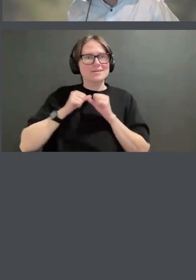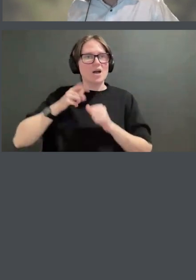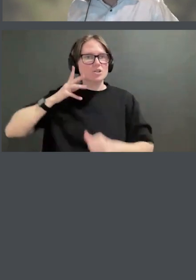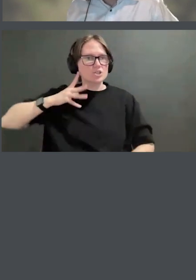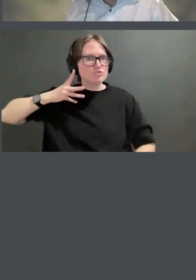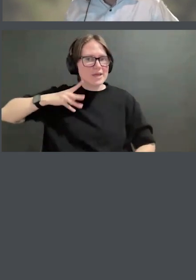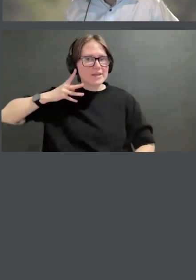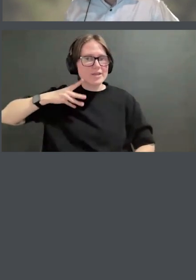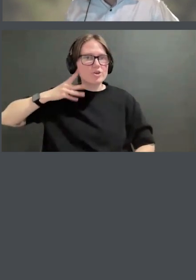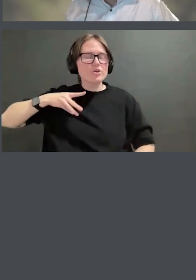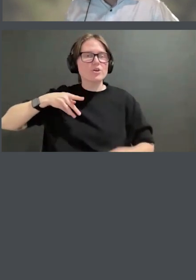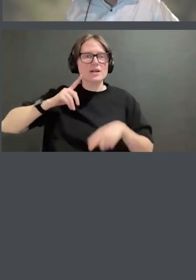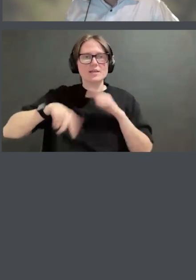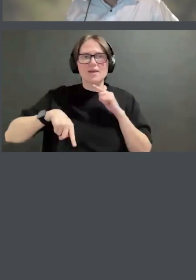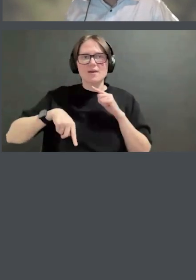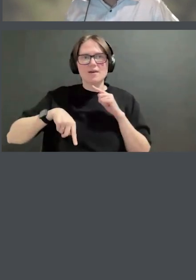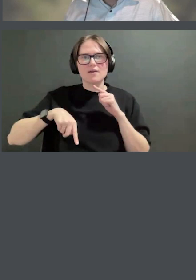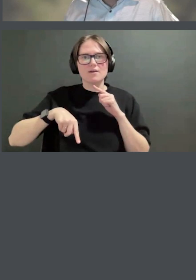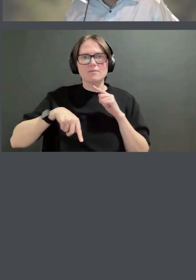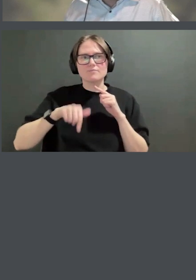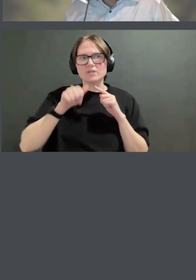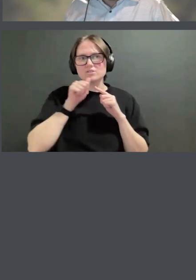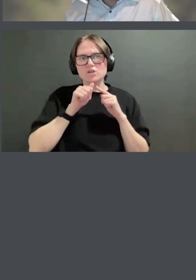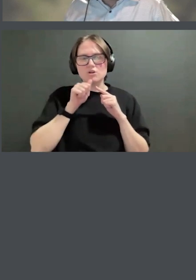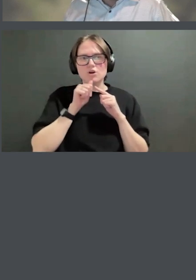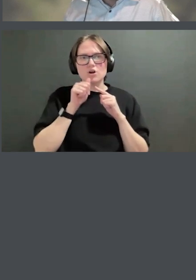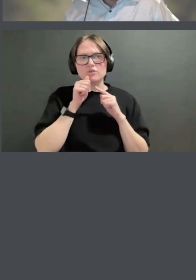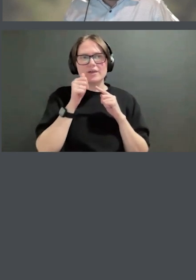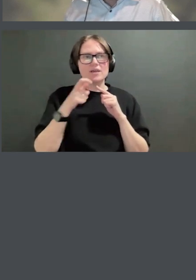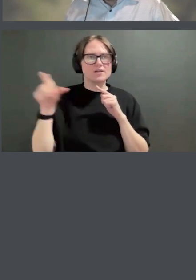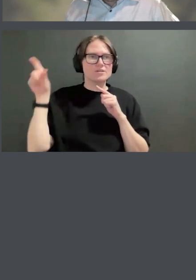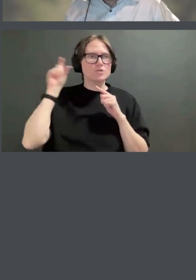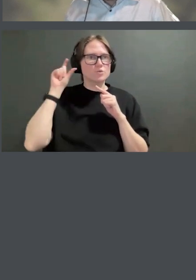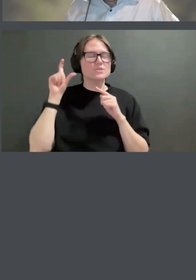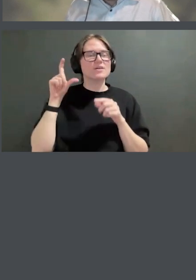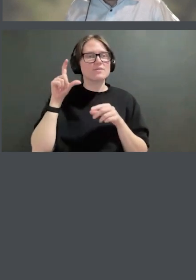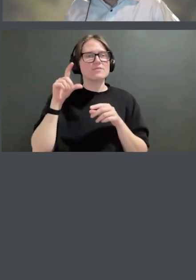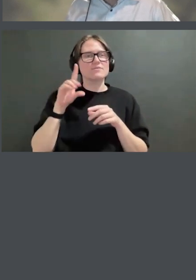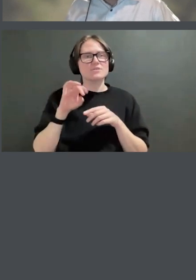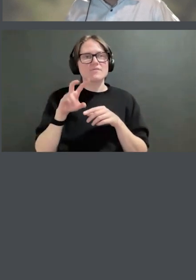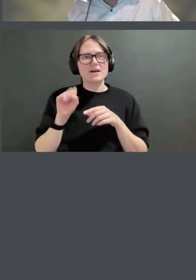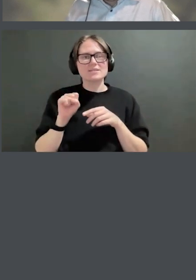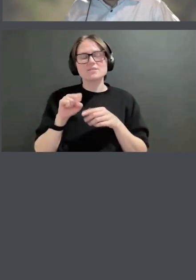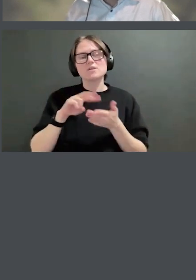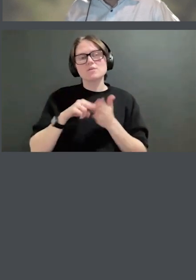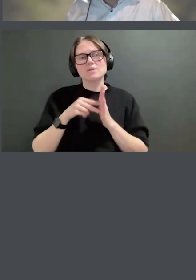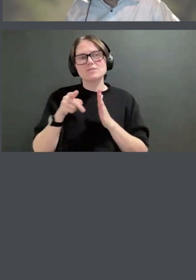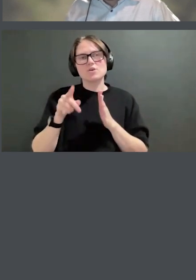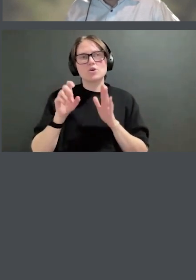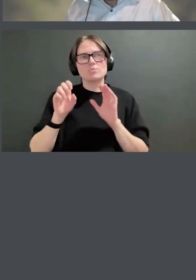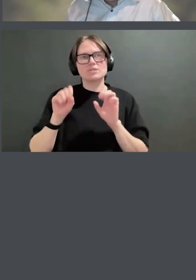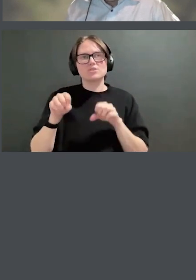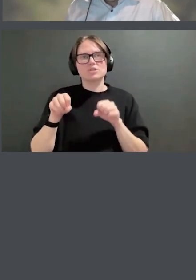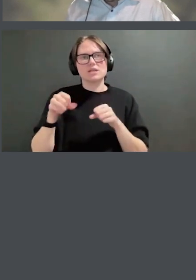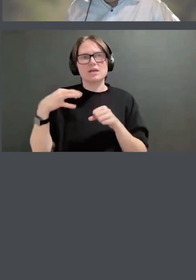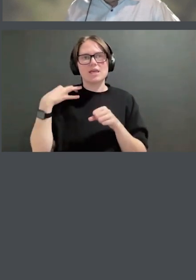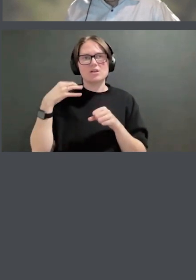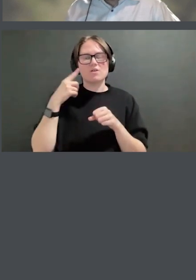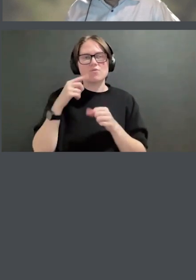can't tolerate an occlusive device, they are potentially a candidate for a